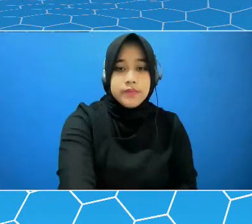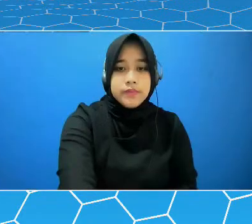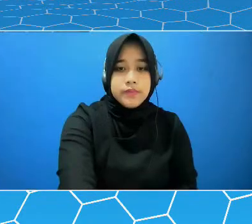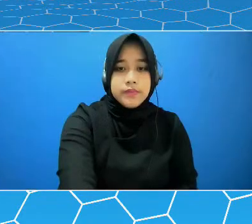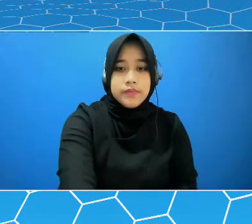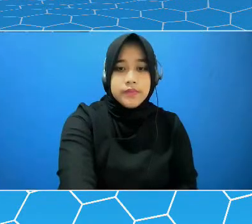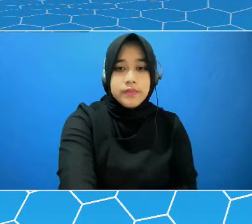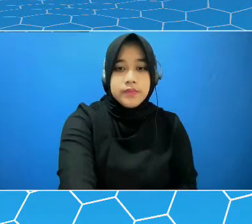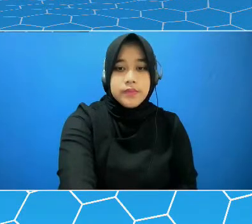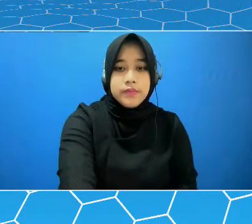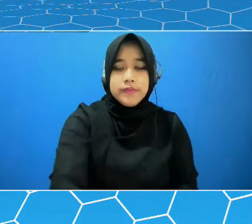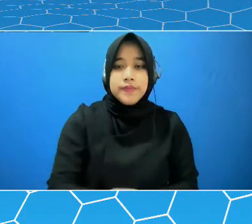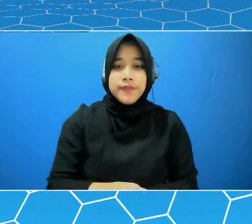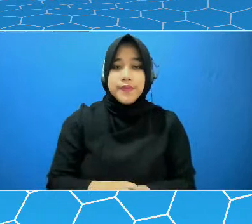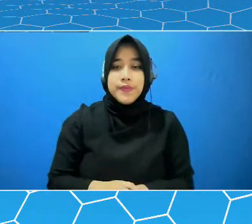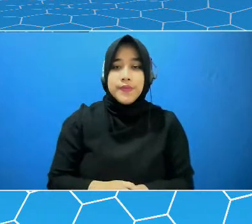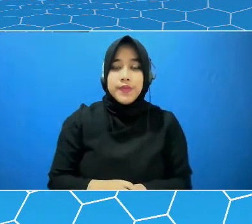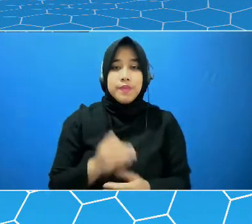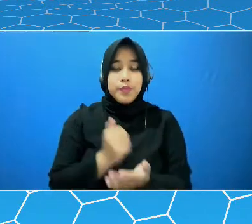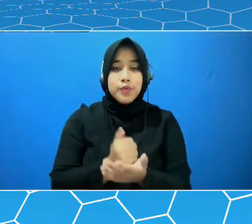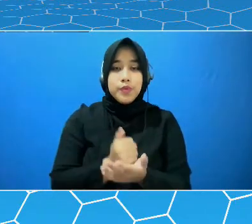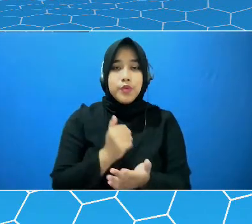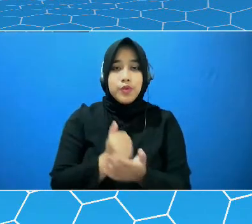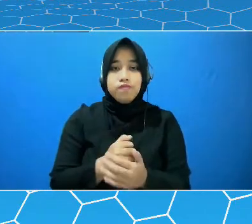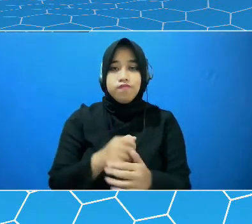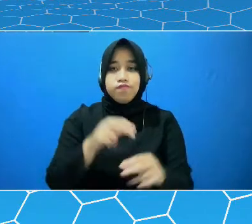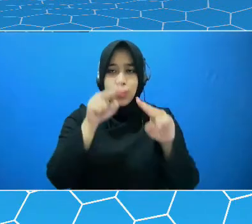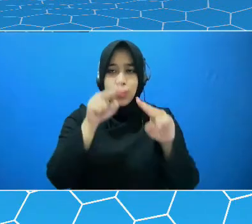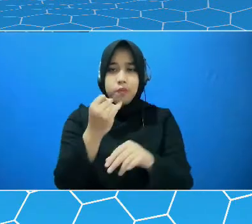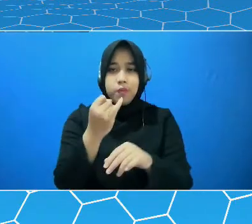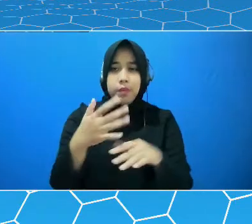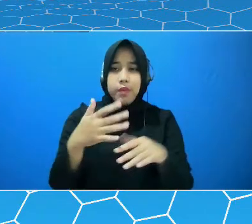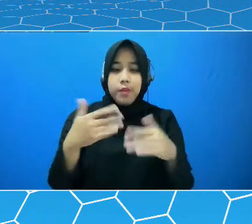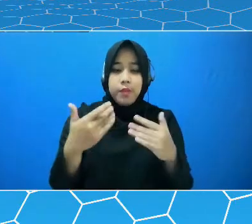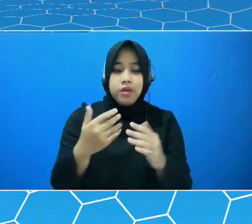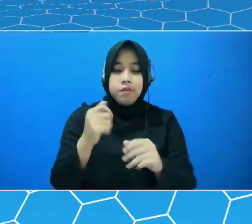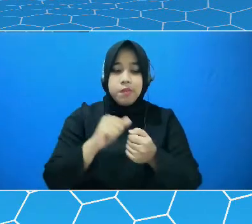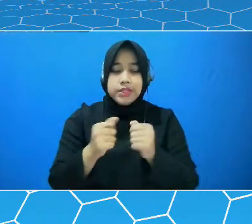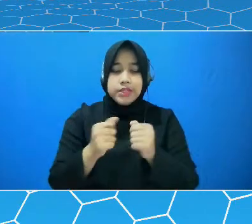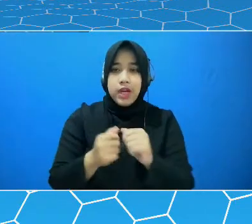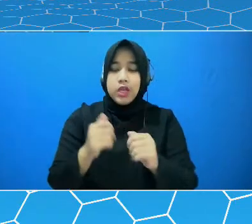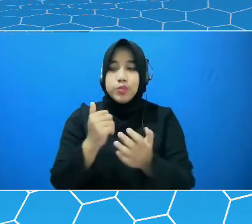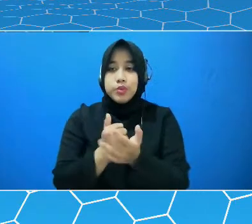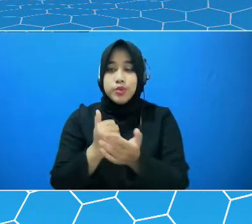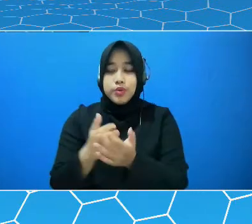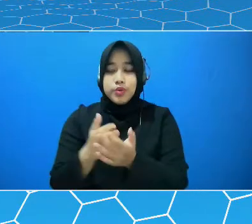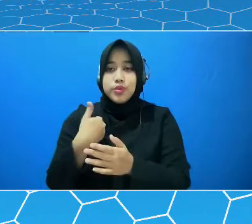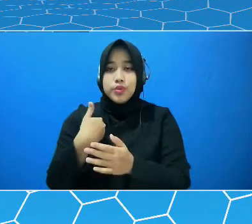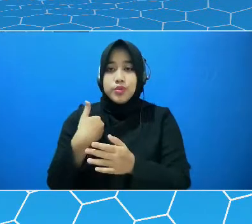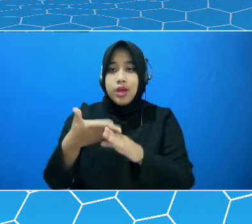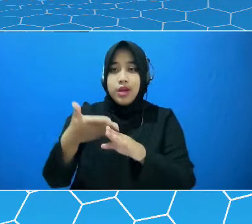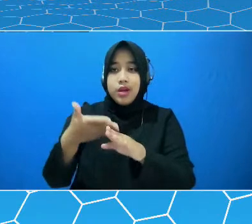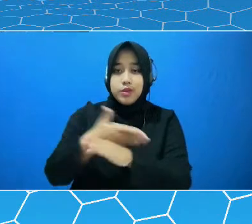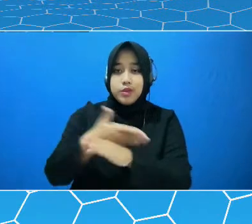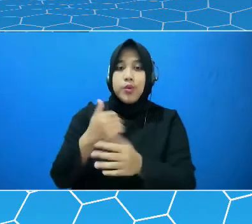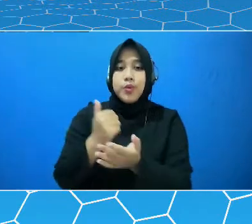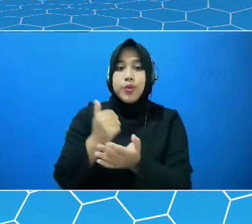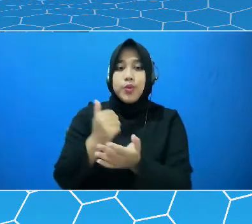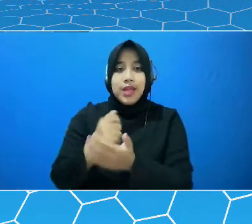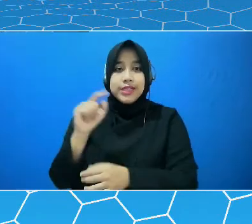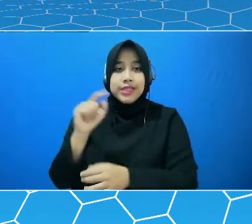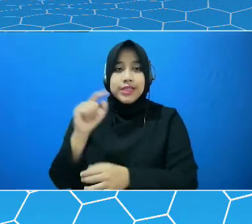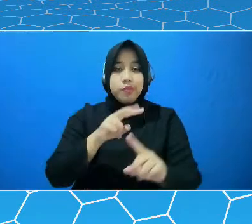has highlighted issues and problems that were already there. And if there is a good side to the COVID pandemic, it's that it has